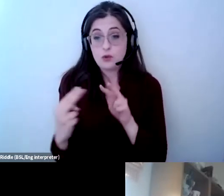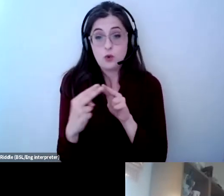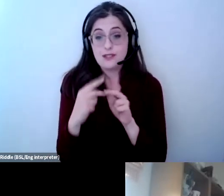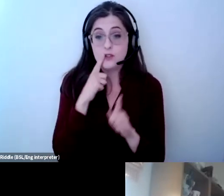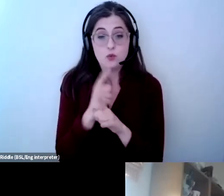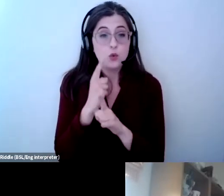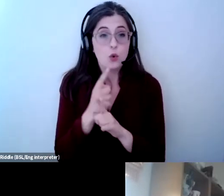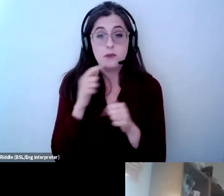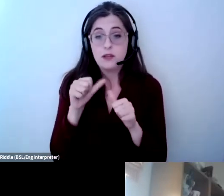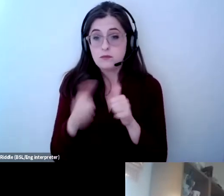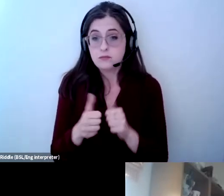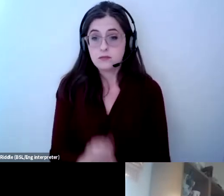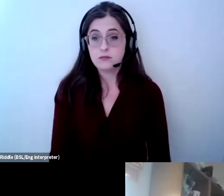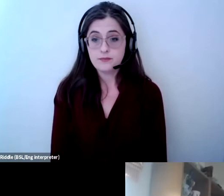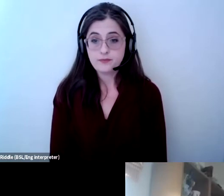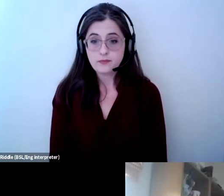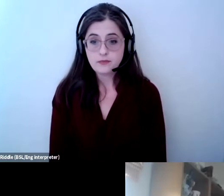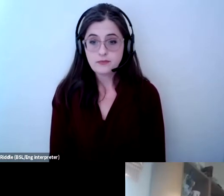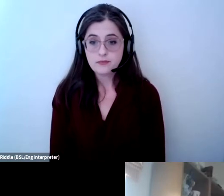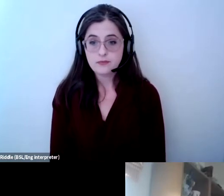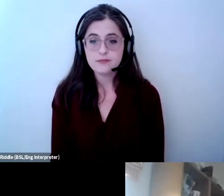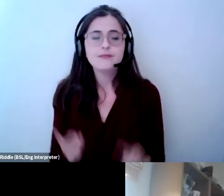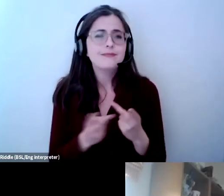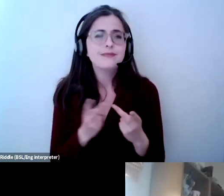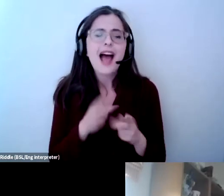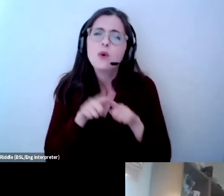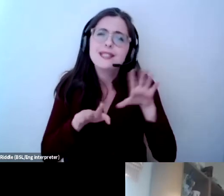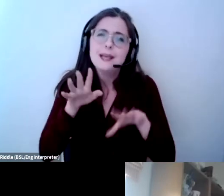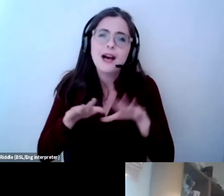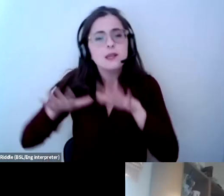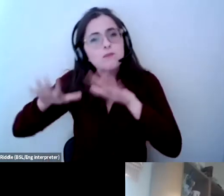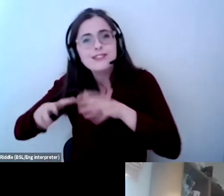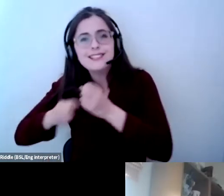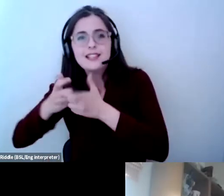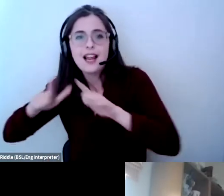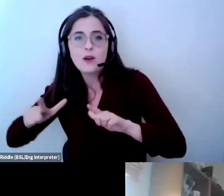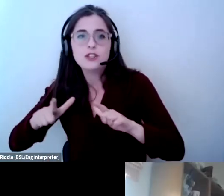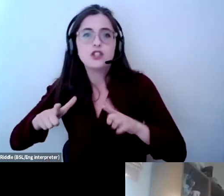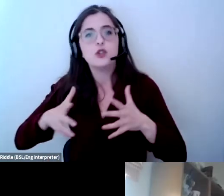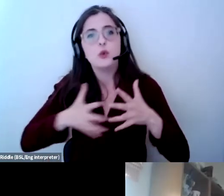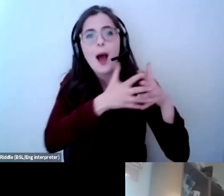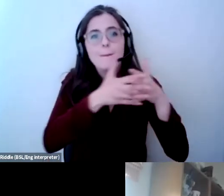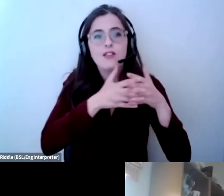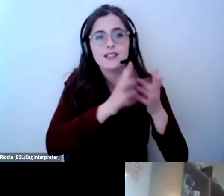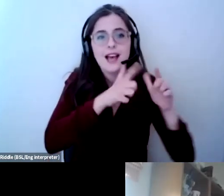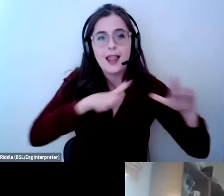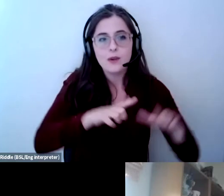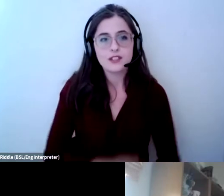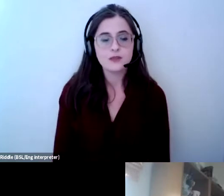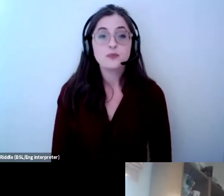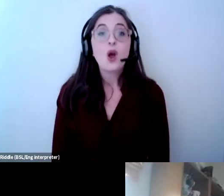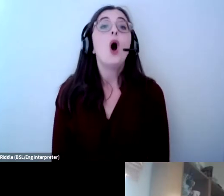that. Okay, another couple of questions. How similar is British Sign Language to American Sign Language? Oh,